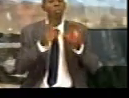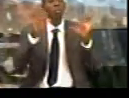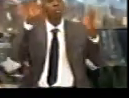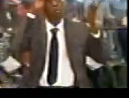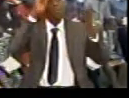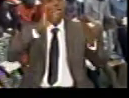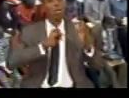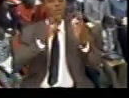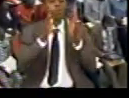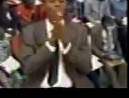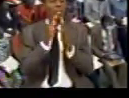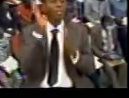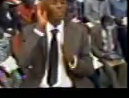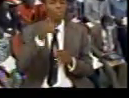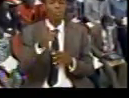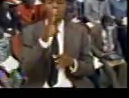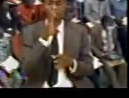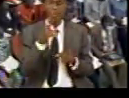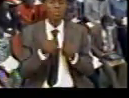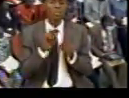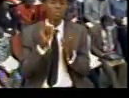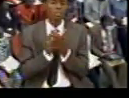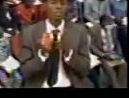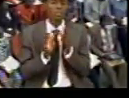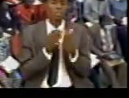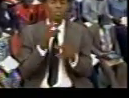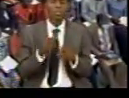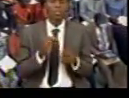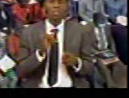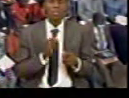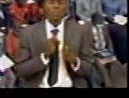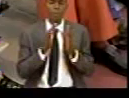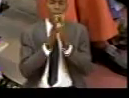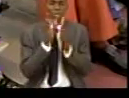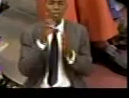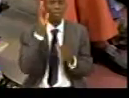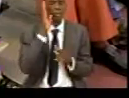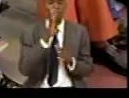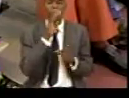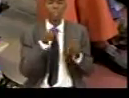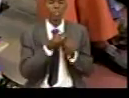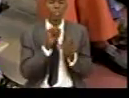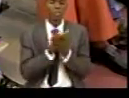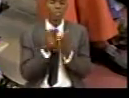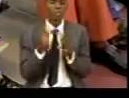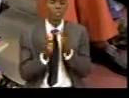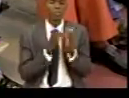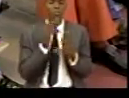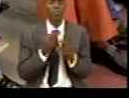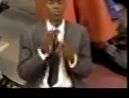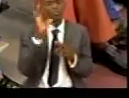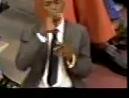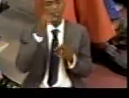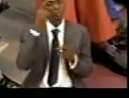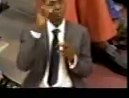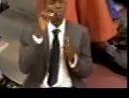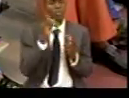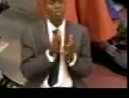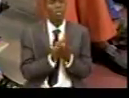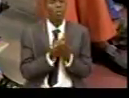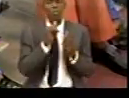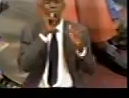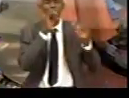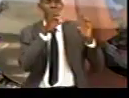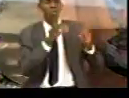be like that. I said, I pray you'll be like that. Looking for that blessed hope and